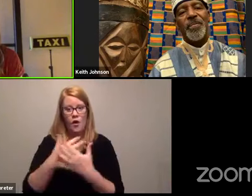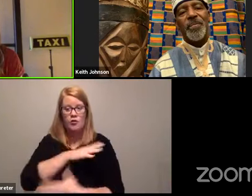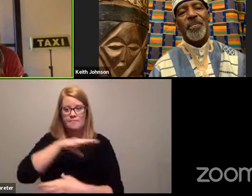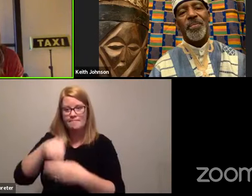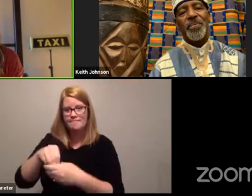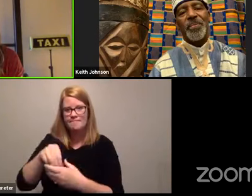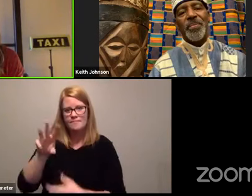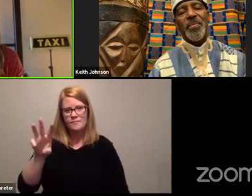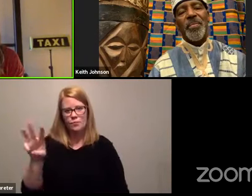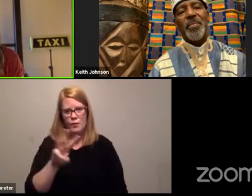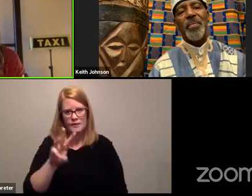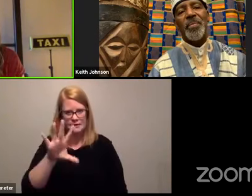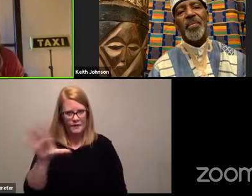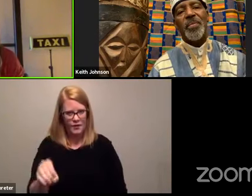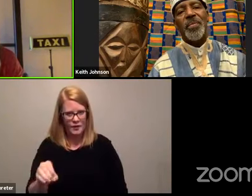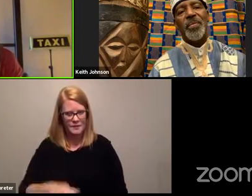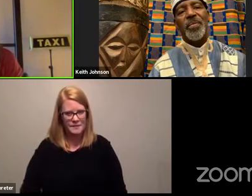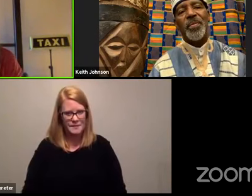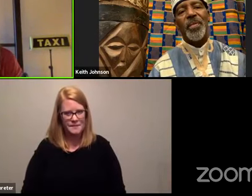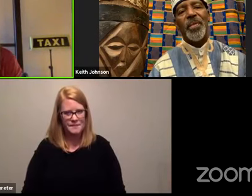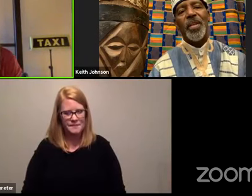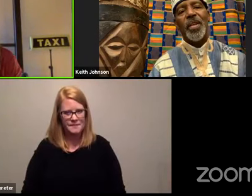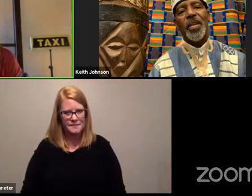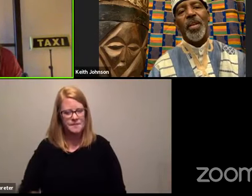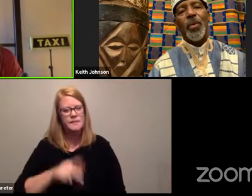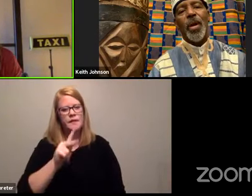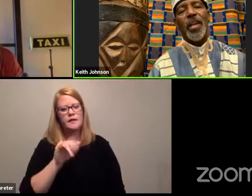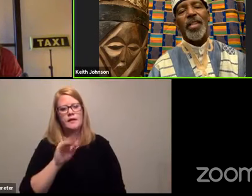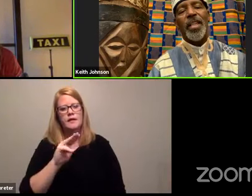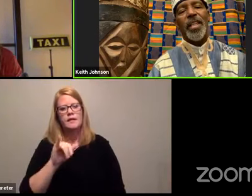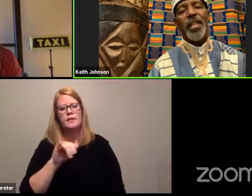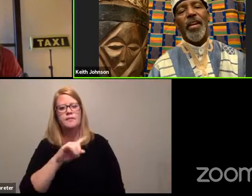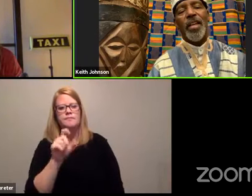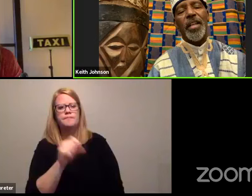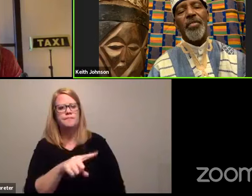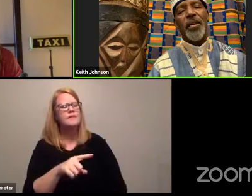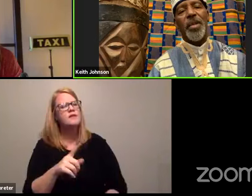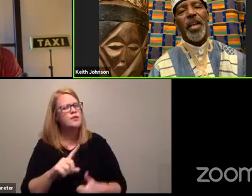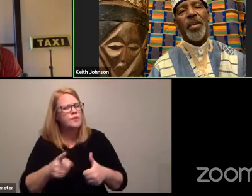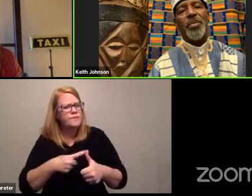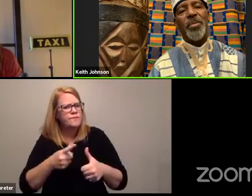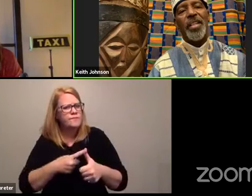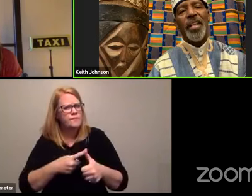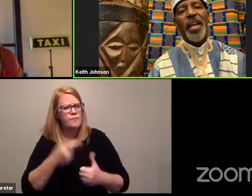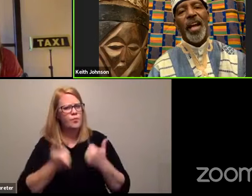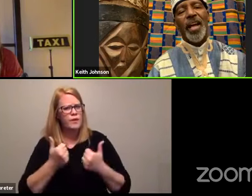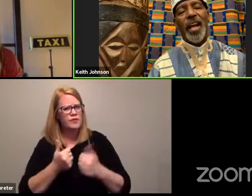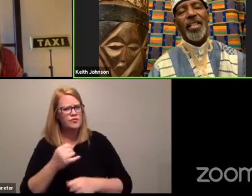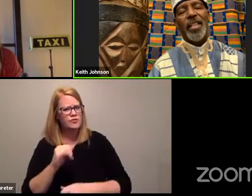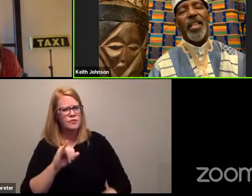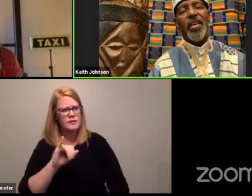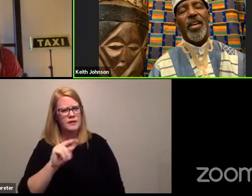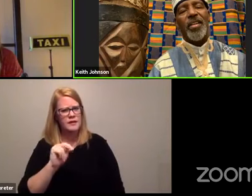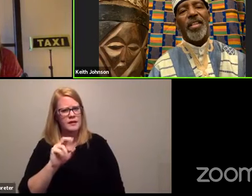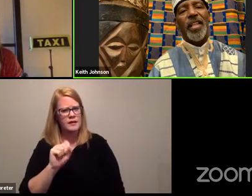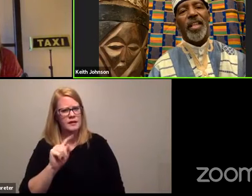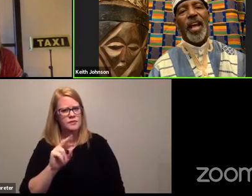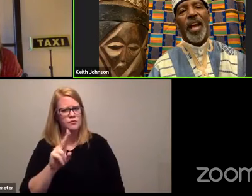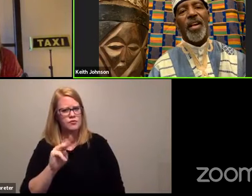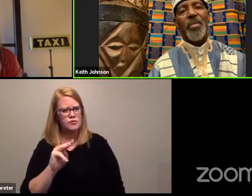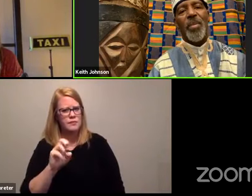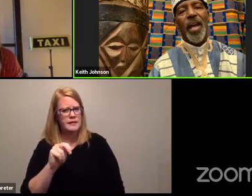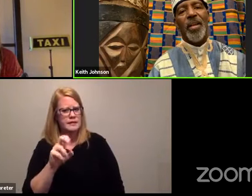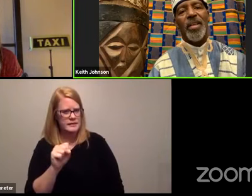start, what instruments did you start with? Well, learning from him, I actually learned